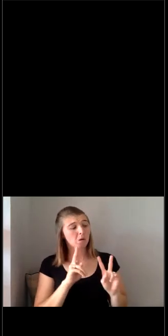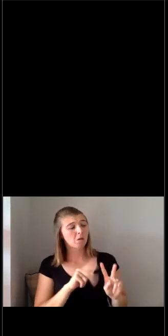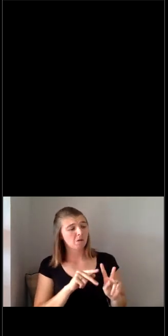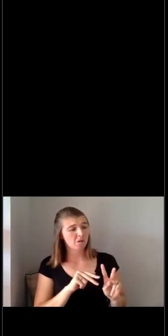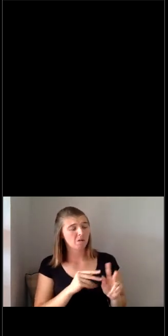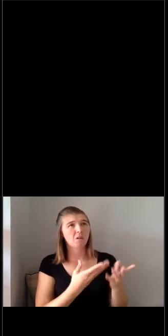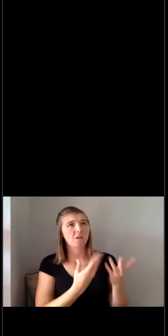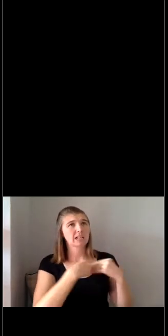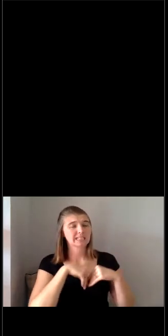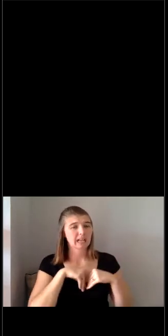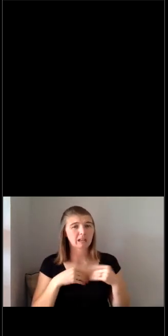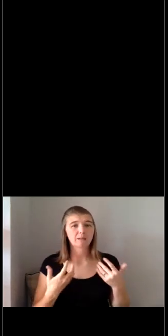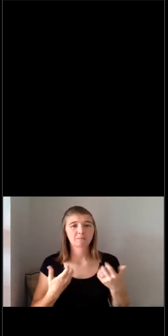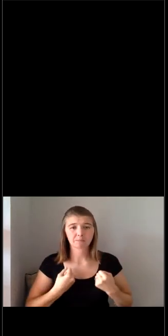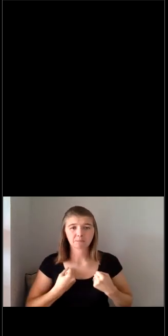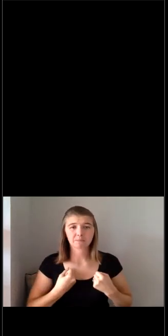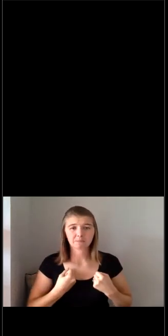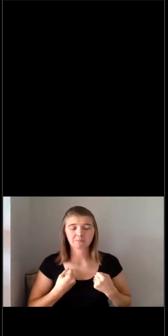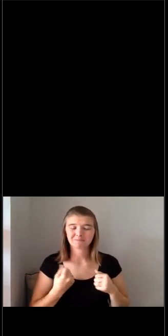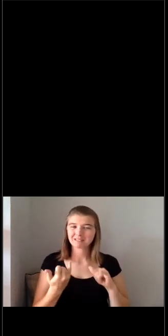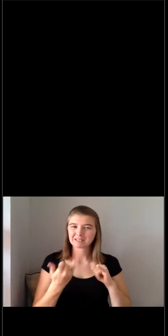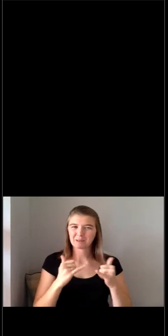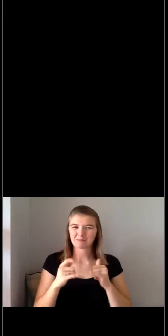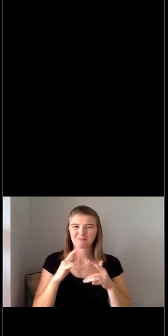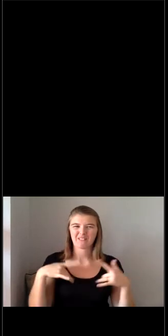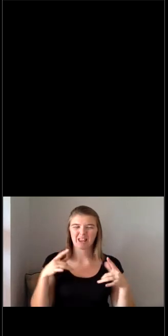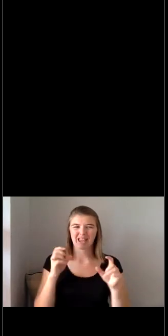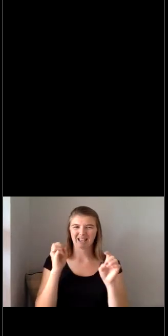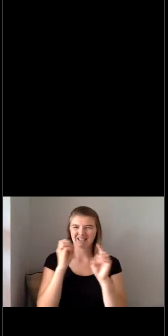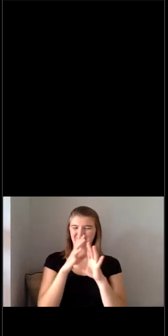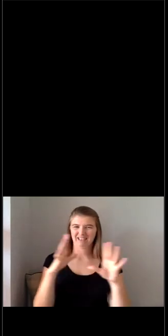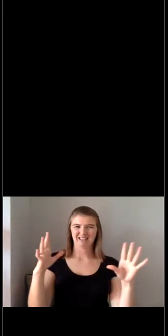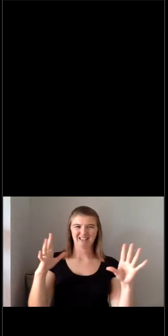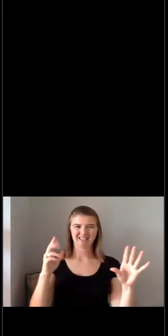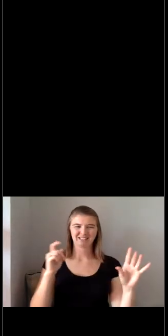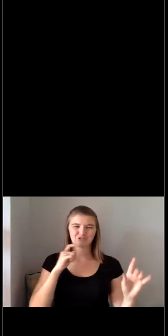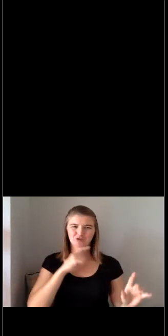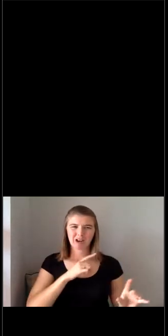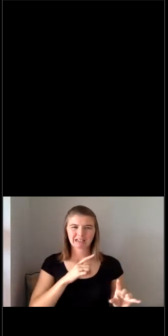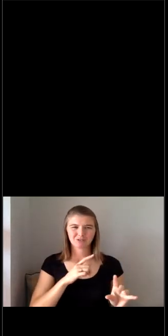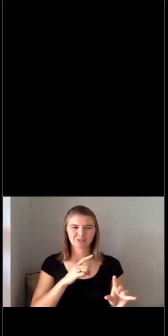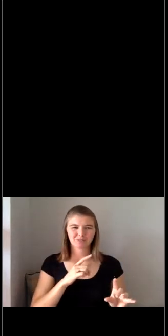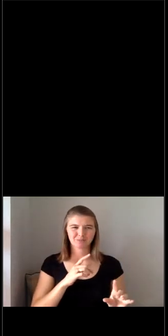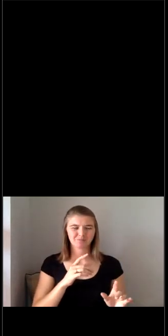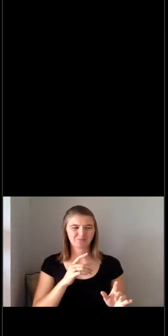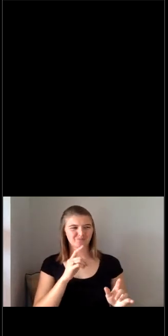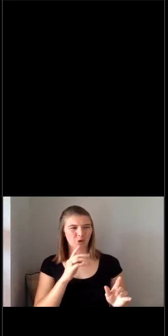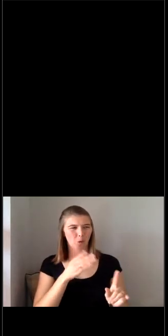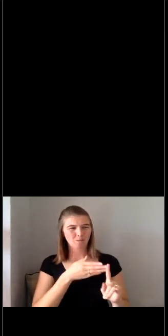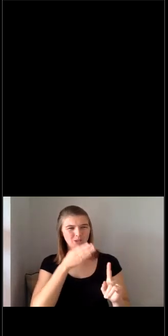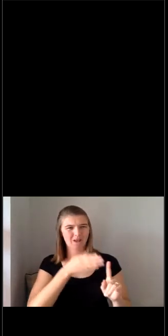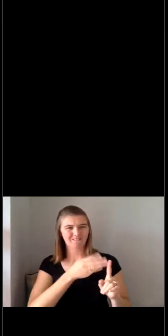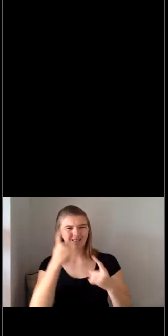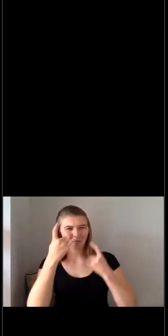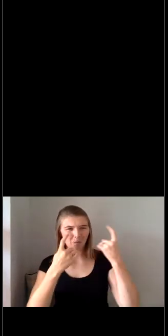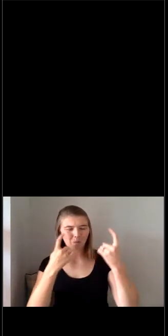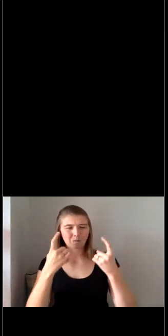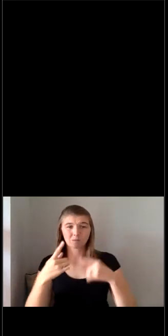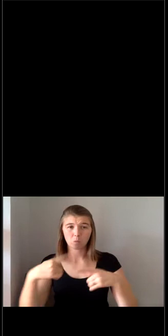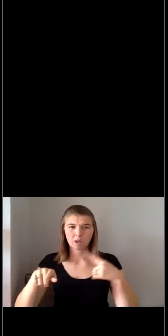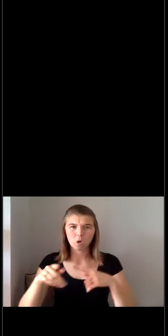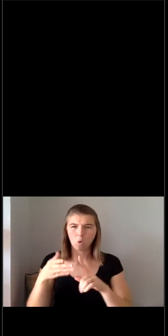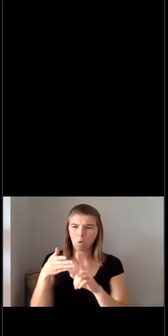feel like quite an abstract concept to some of us, and that's okay. But observing sounds, we all understand that. We can all do that